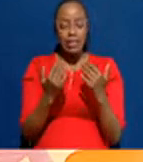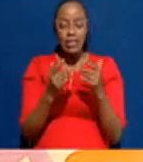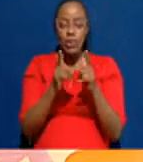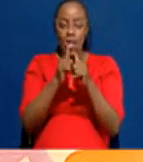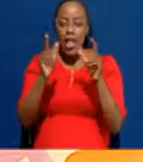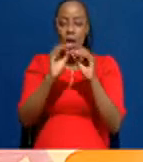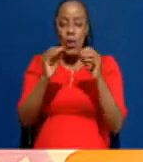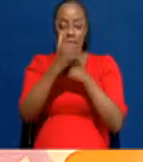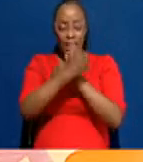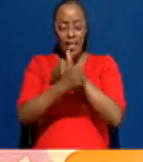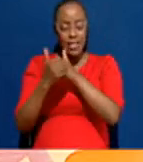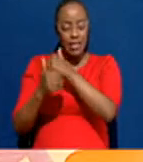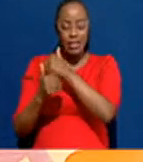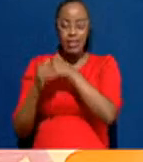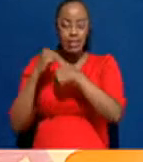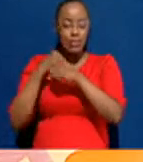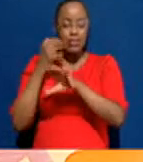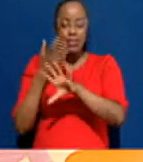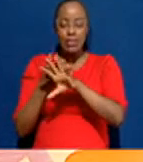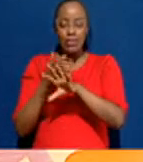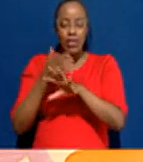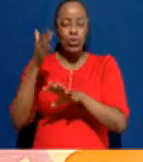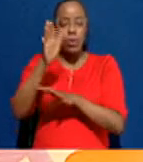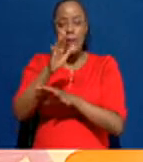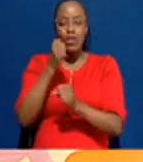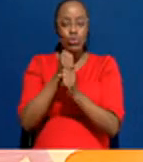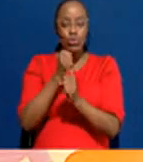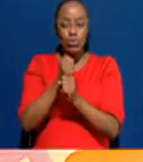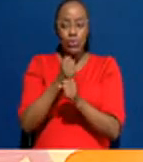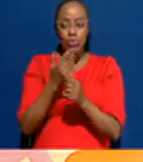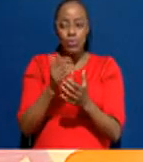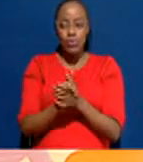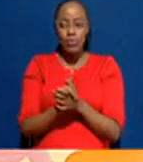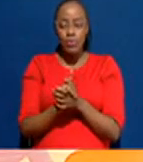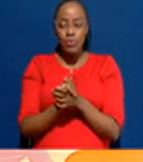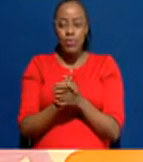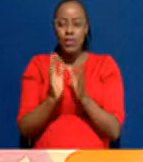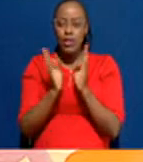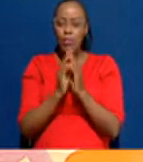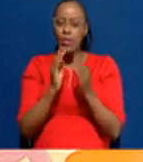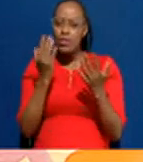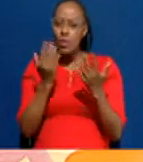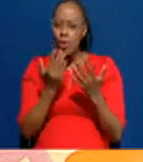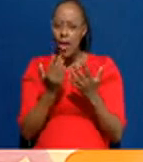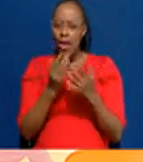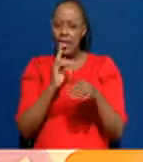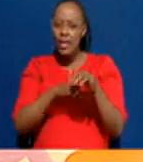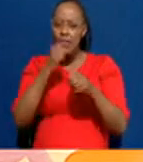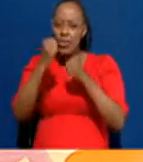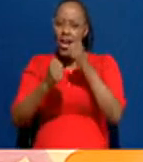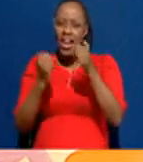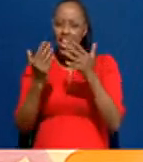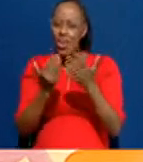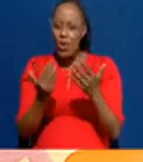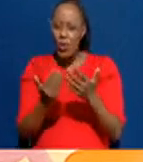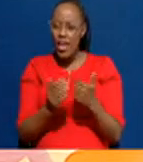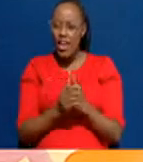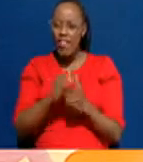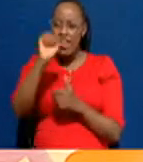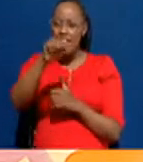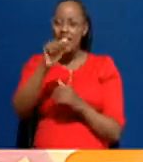haikumruhusu, but he's an amazing guy. Mm. Yes. Where did you meet? Ukikimbia ama?